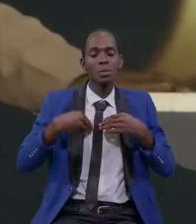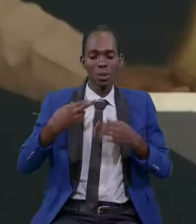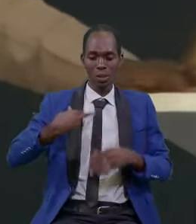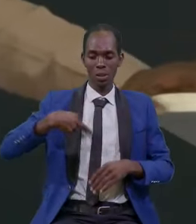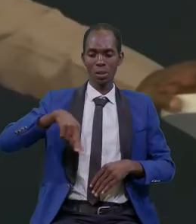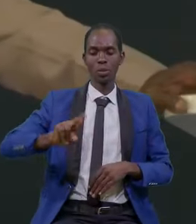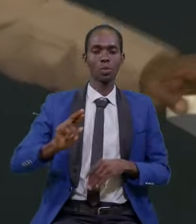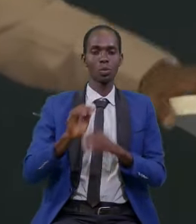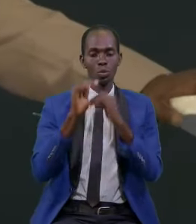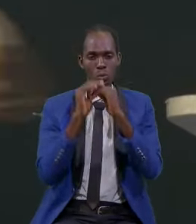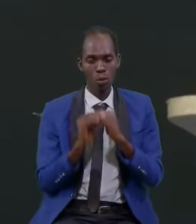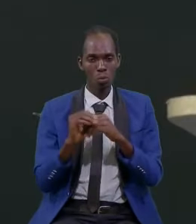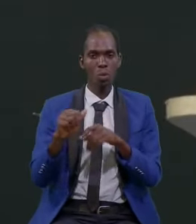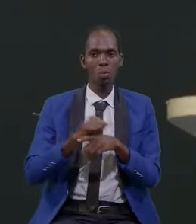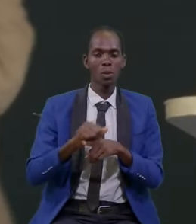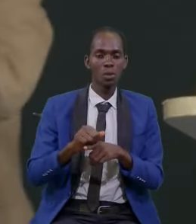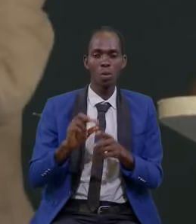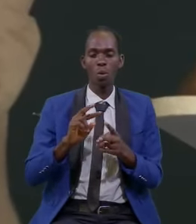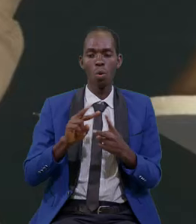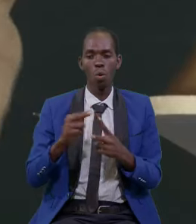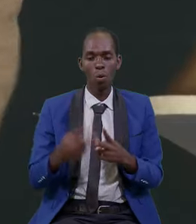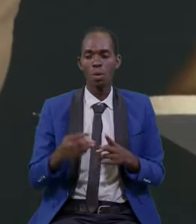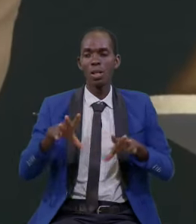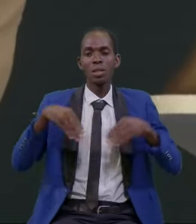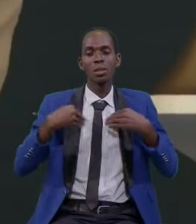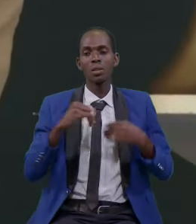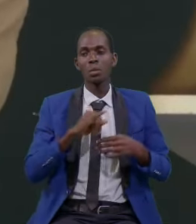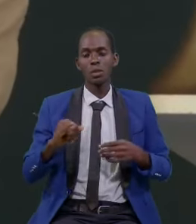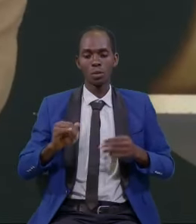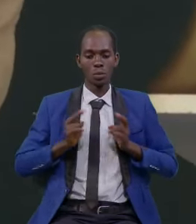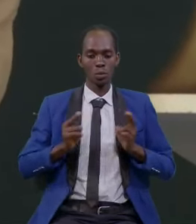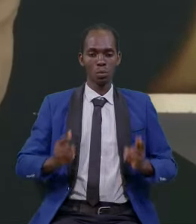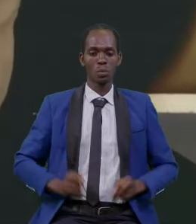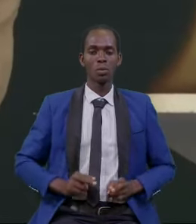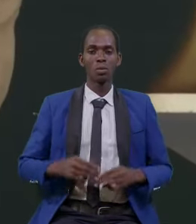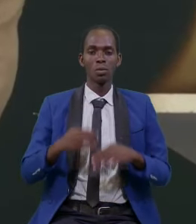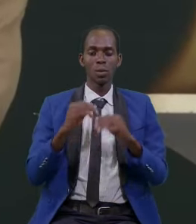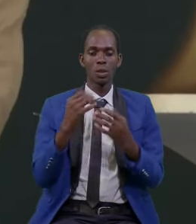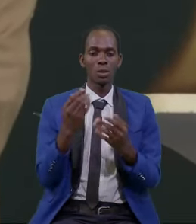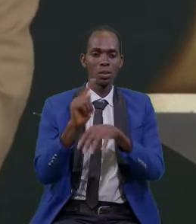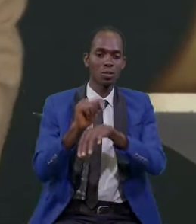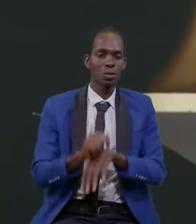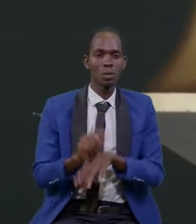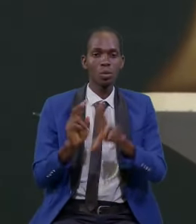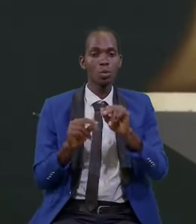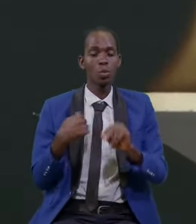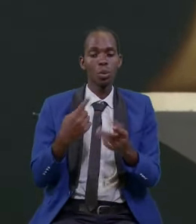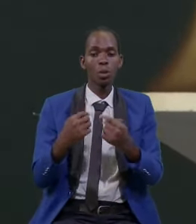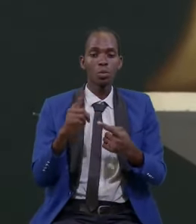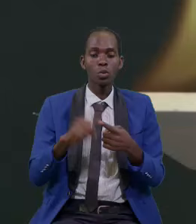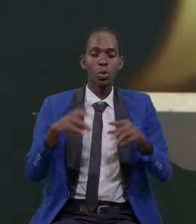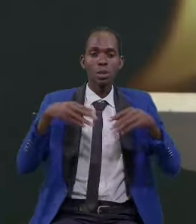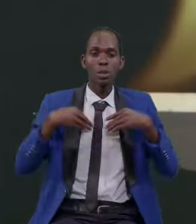receiving man-made tradition. We're coming to receive the one who died for us on the cross